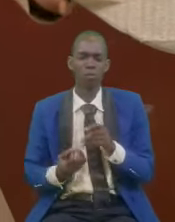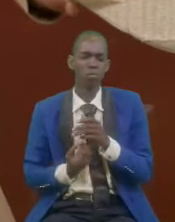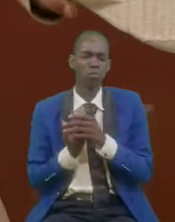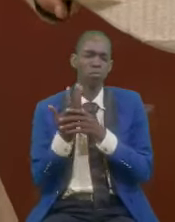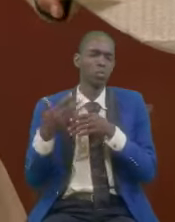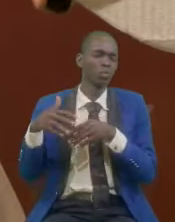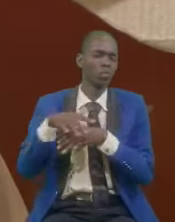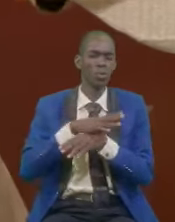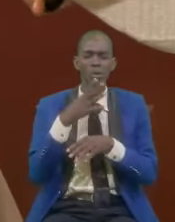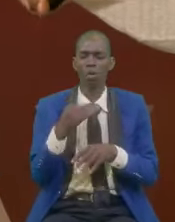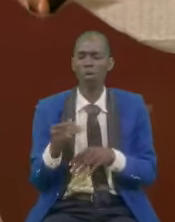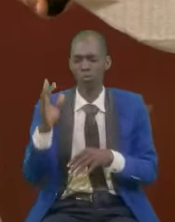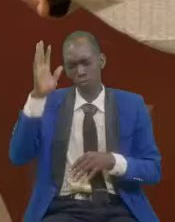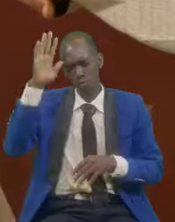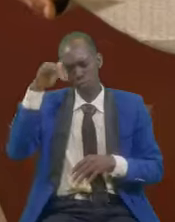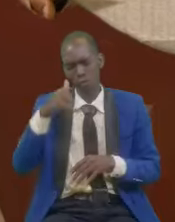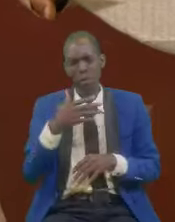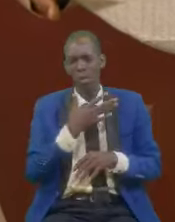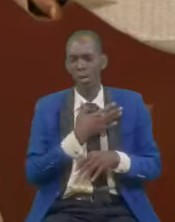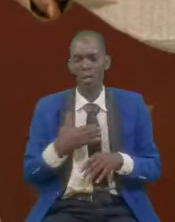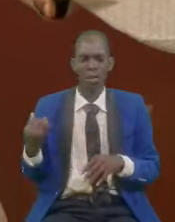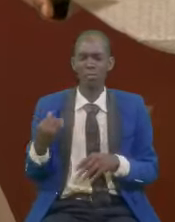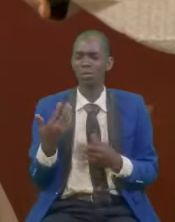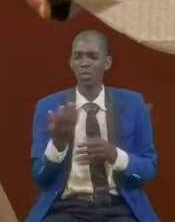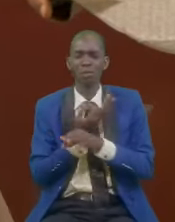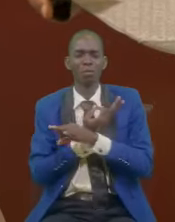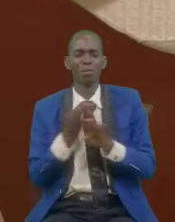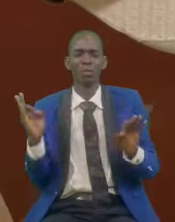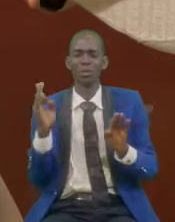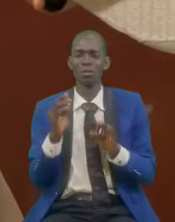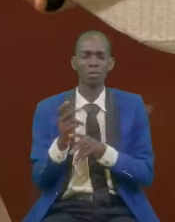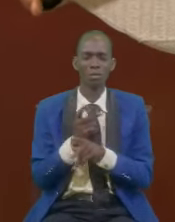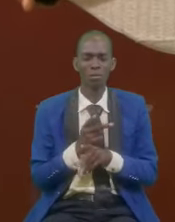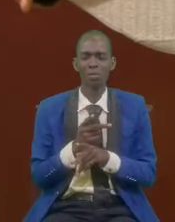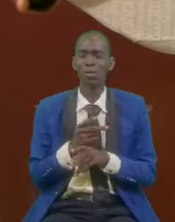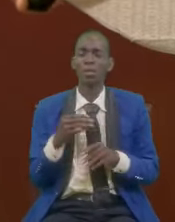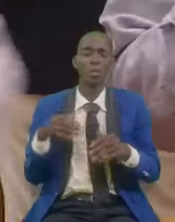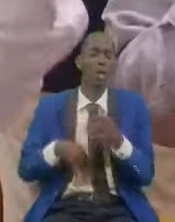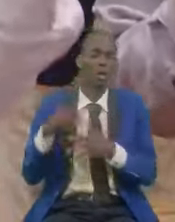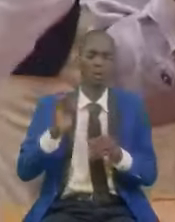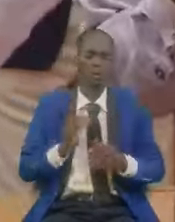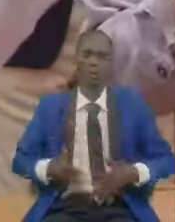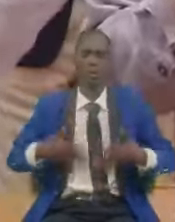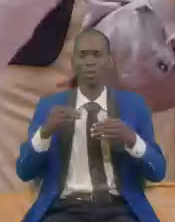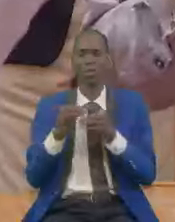superficiality, and every form of frivolity away from our lives in Jesus' name.